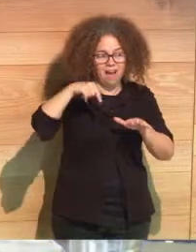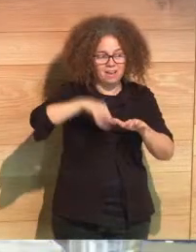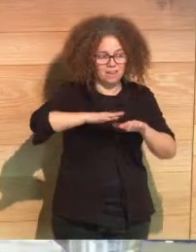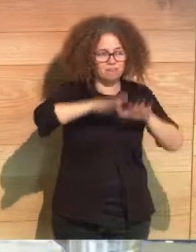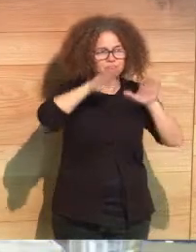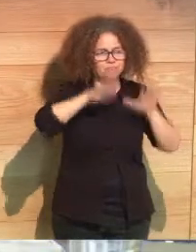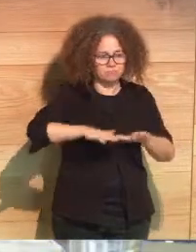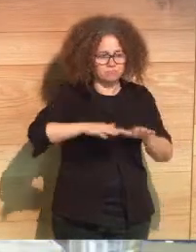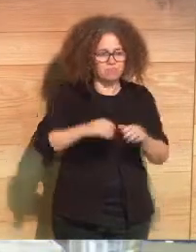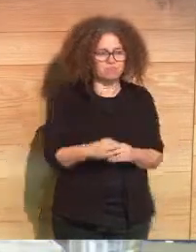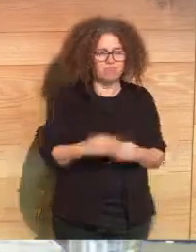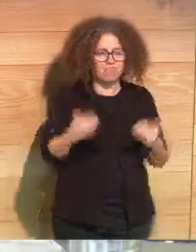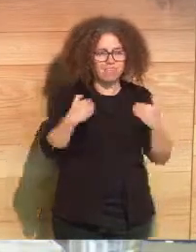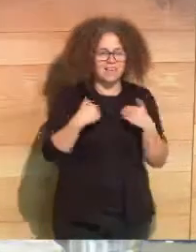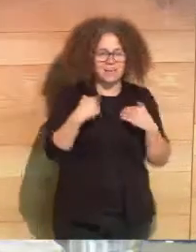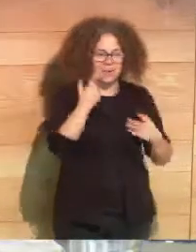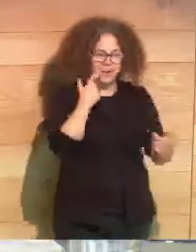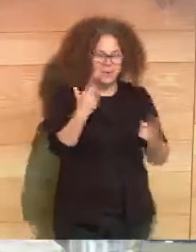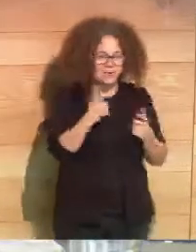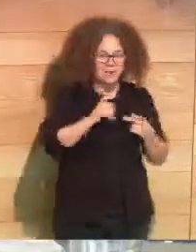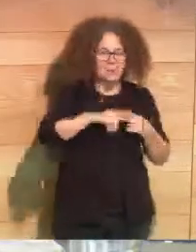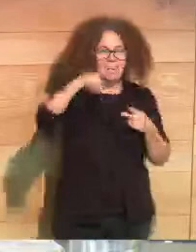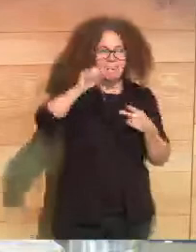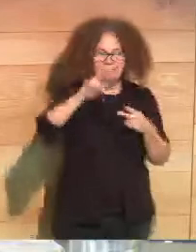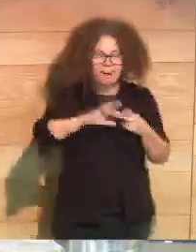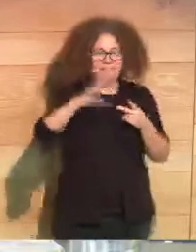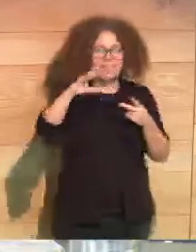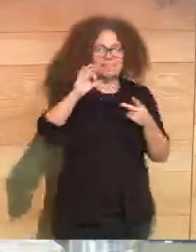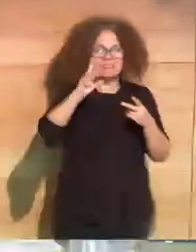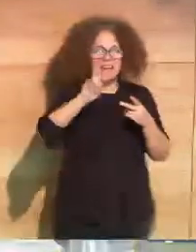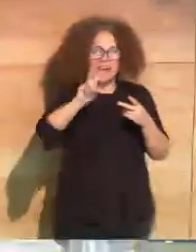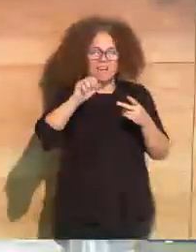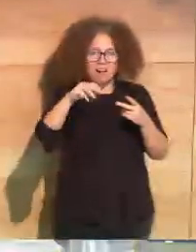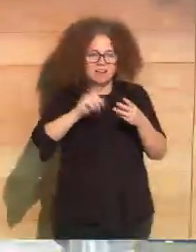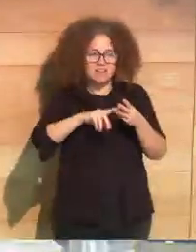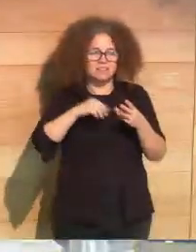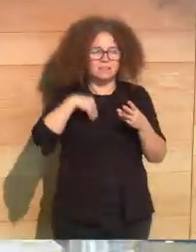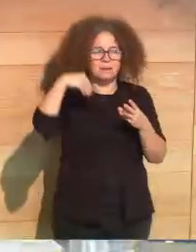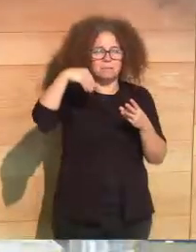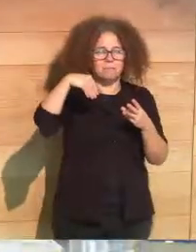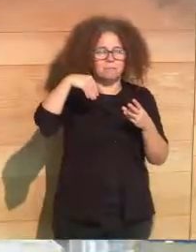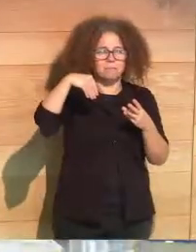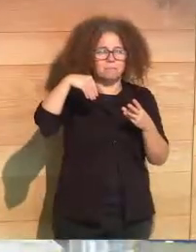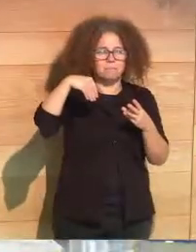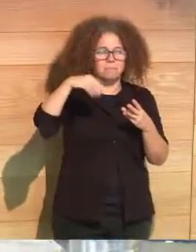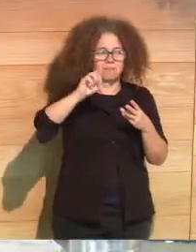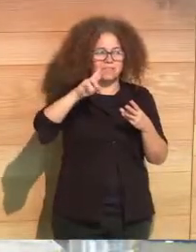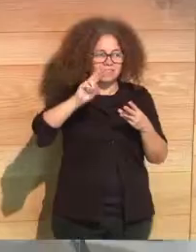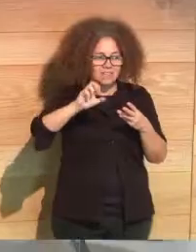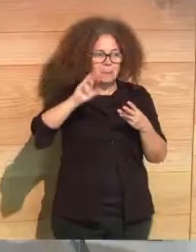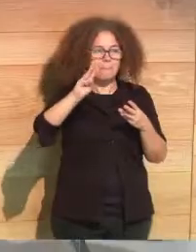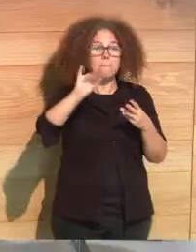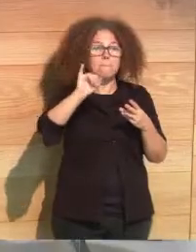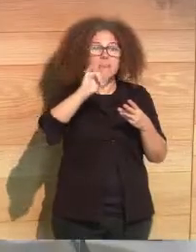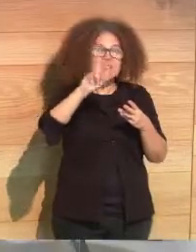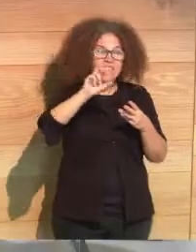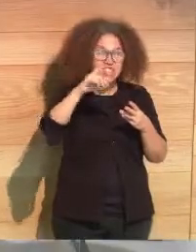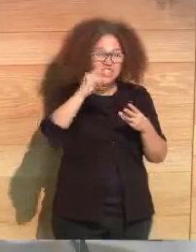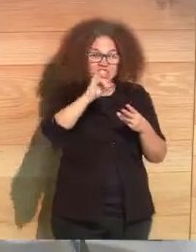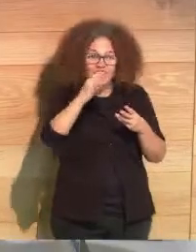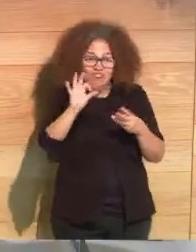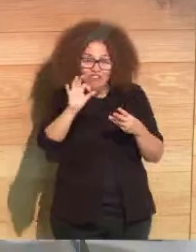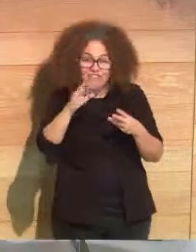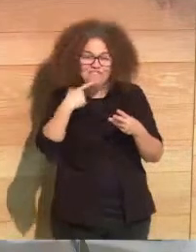6 months. I would like to say thank you to the coordination team, Marta Banak and Sara Cabanes, Martin Pearson,